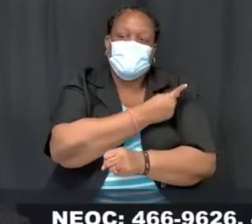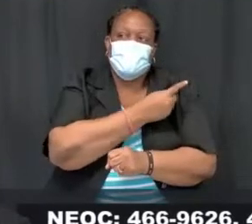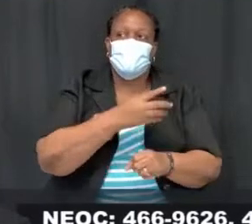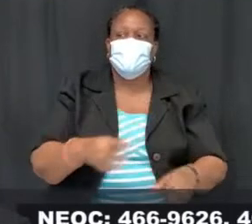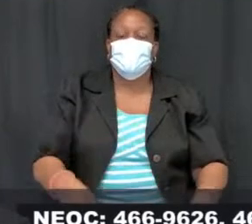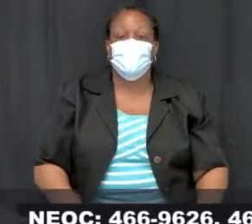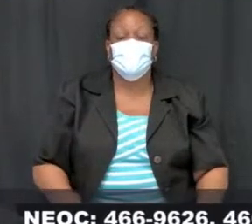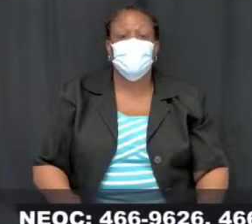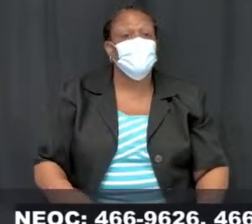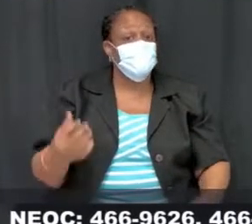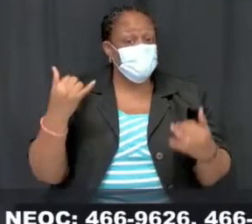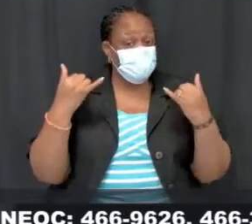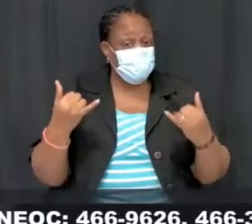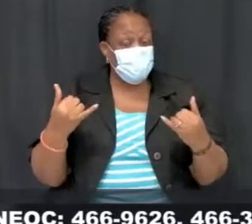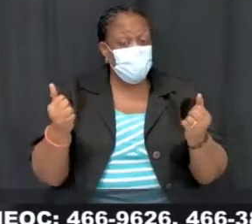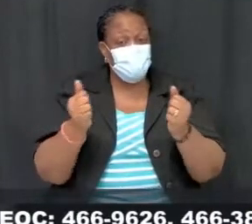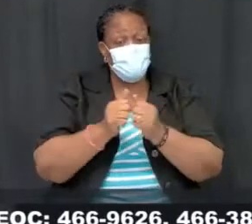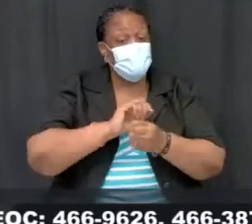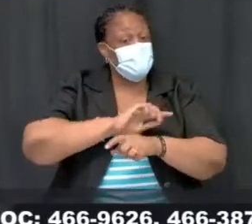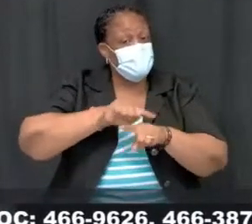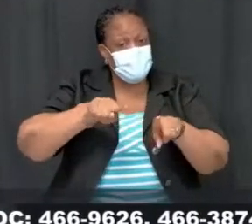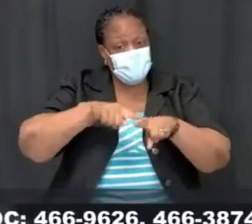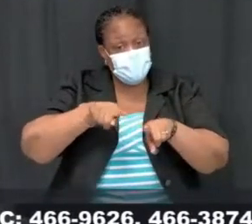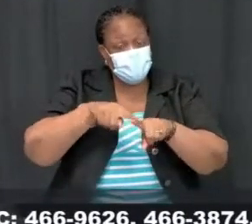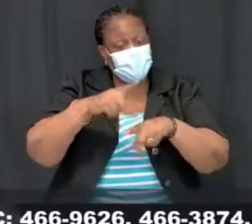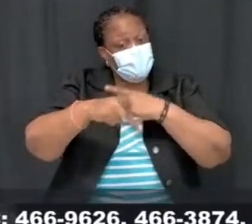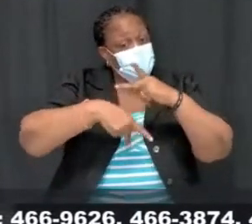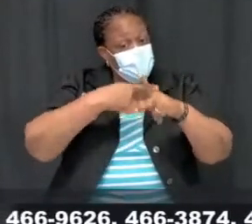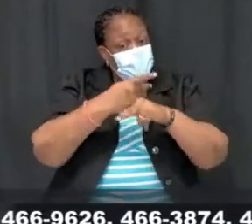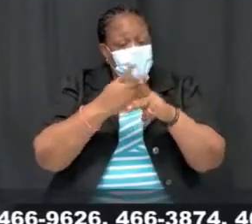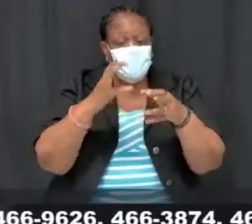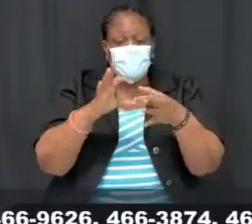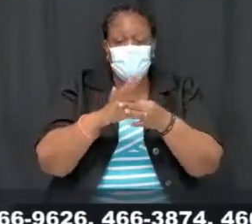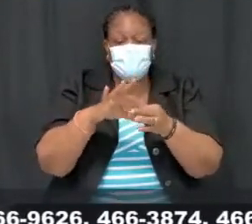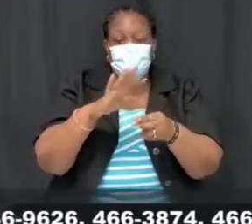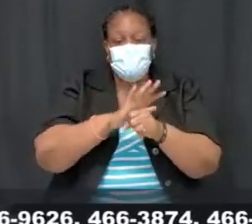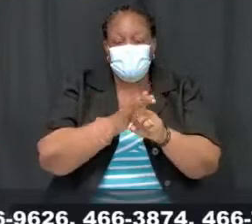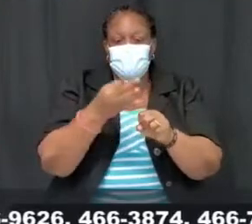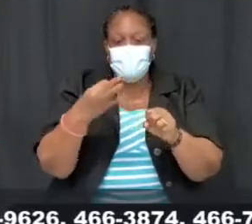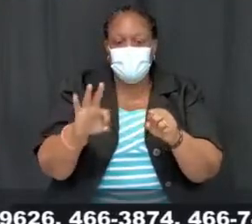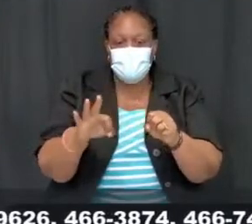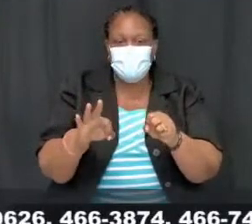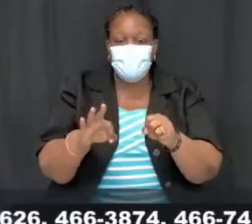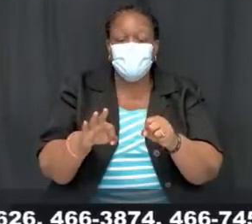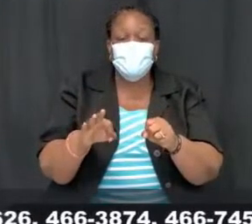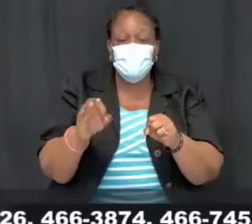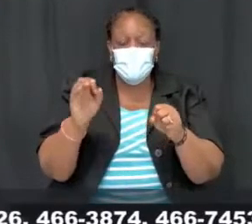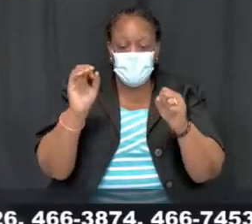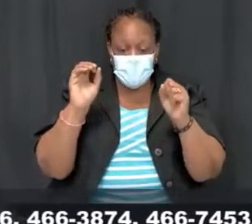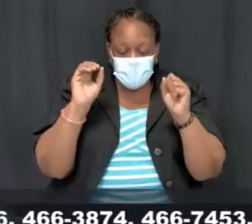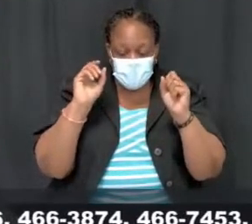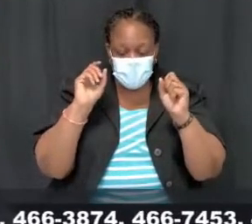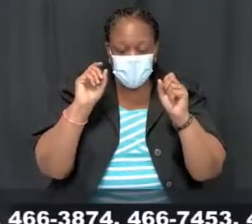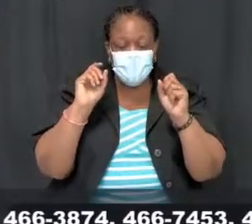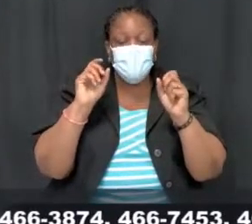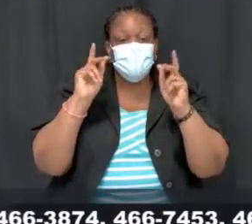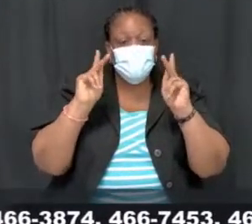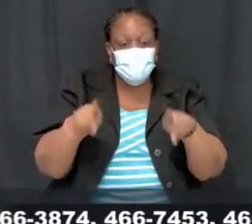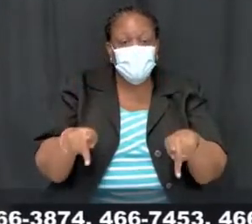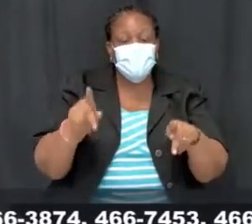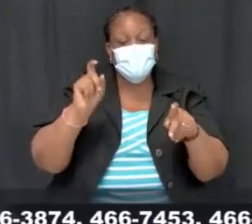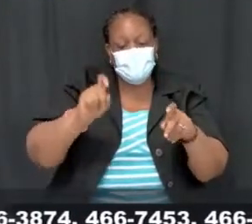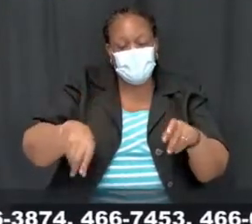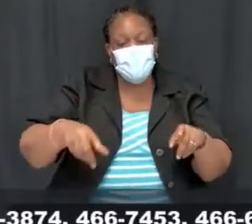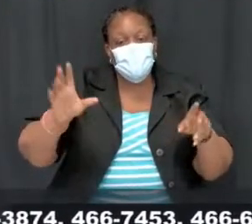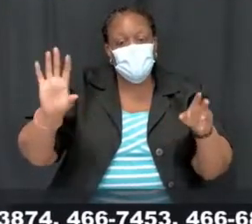2, vaccine hesitancy, where it might be impossible for you to get to the population coverage that you